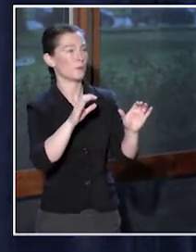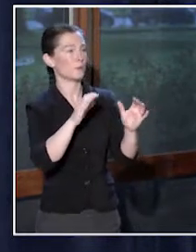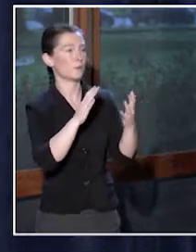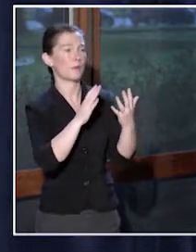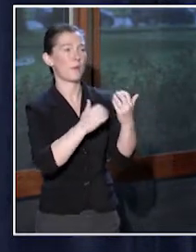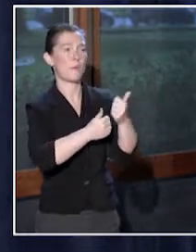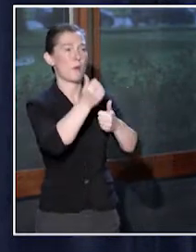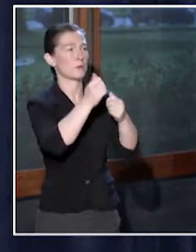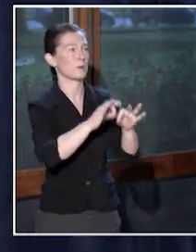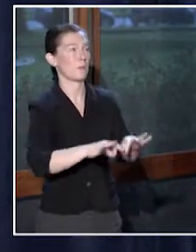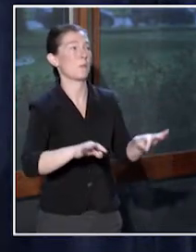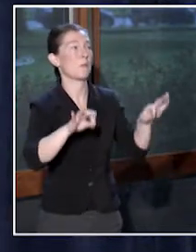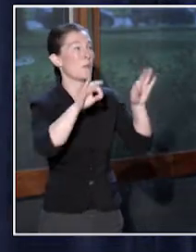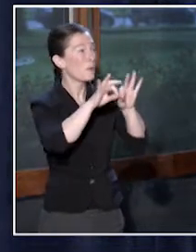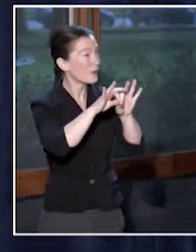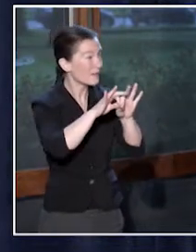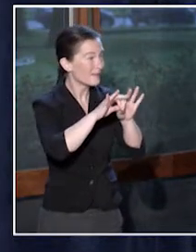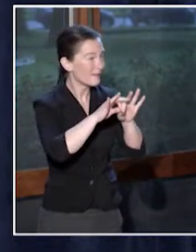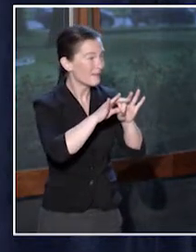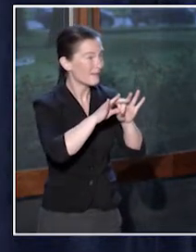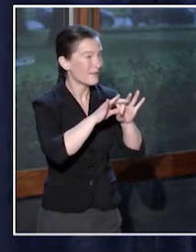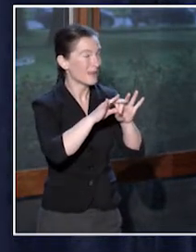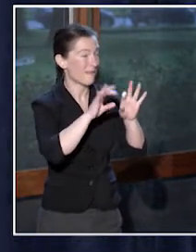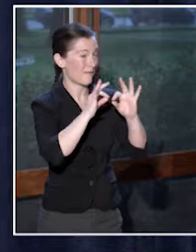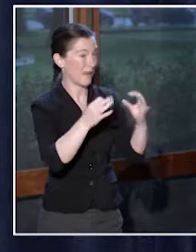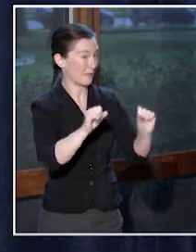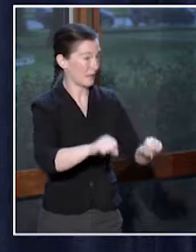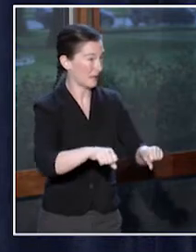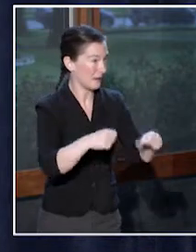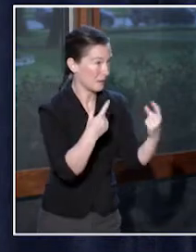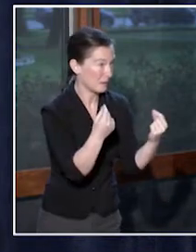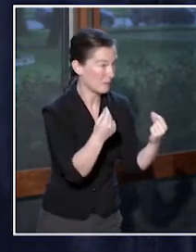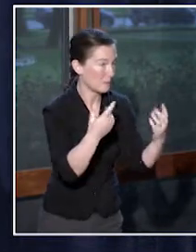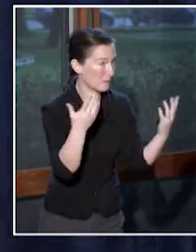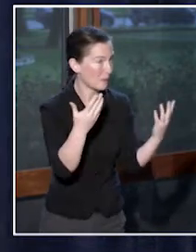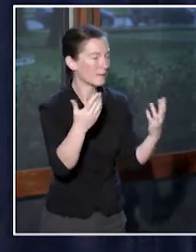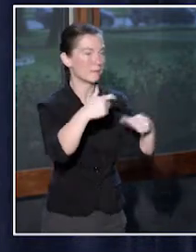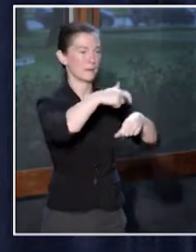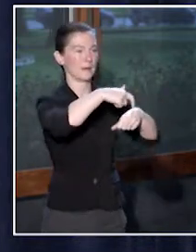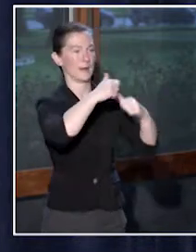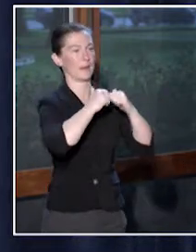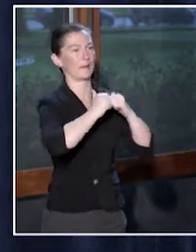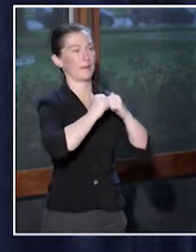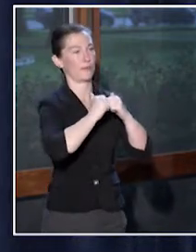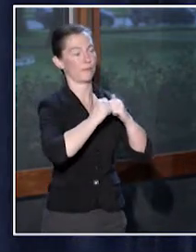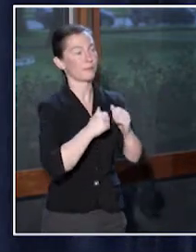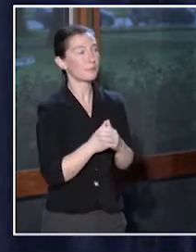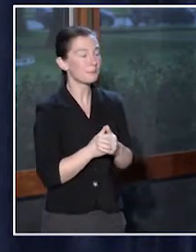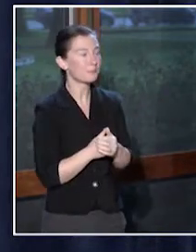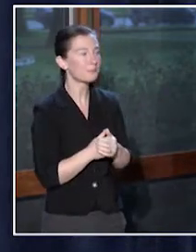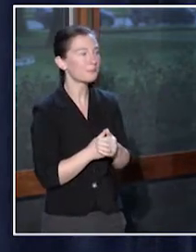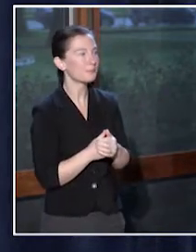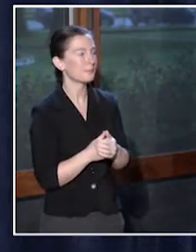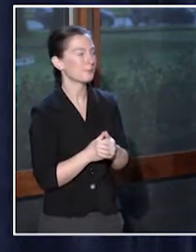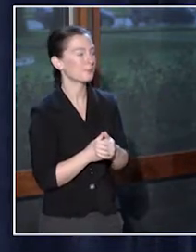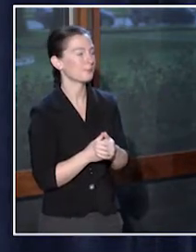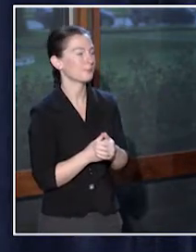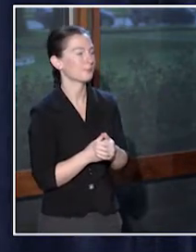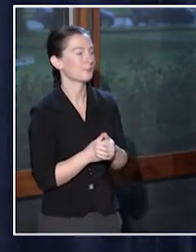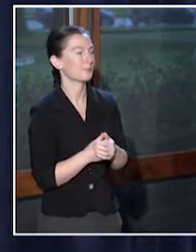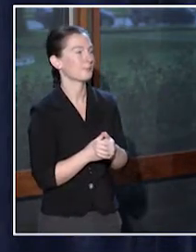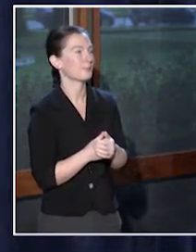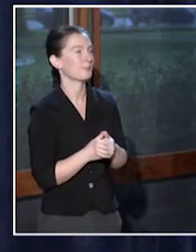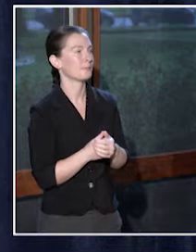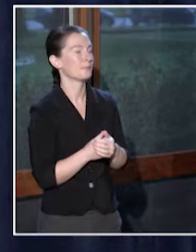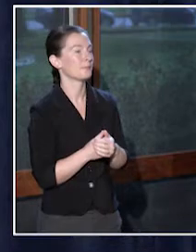do, which is spending time together. When you build and strengthen families, you build